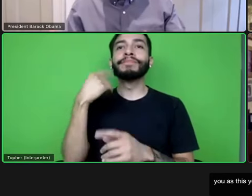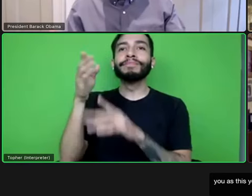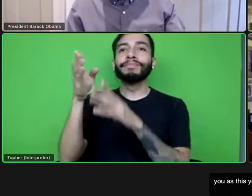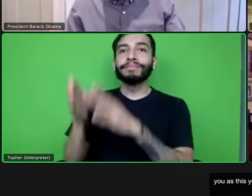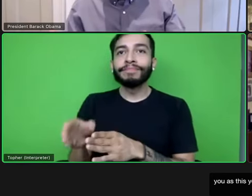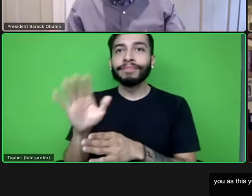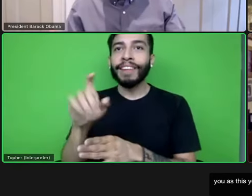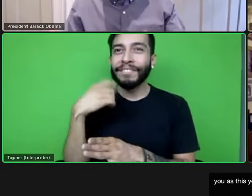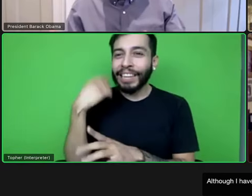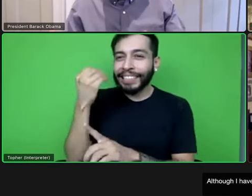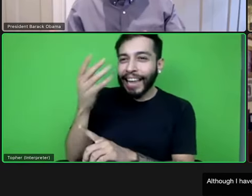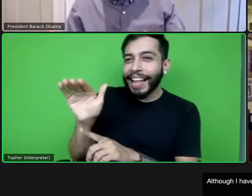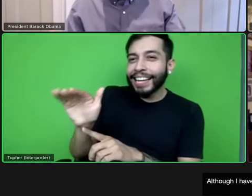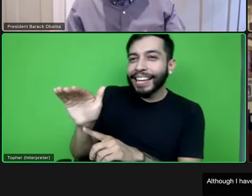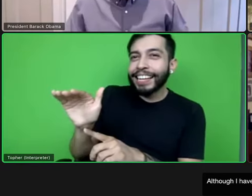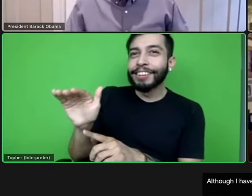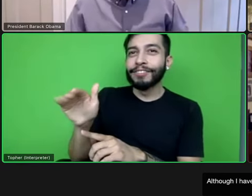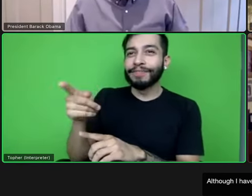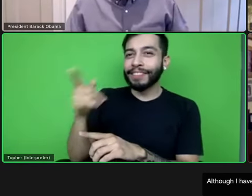much older.